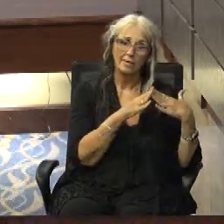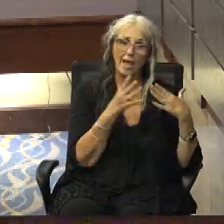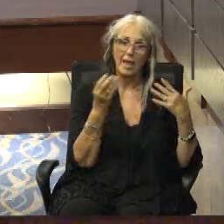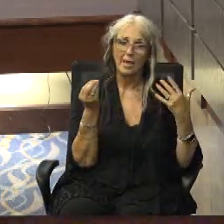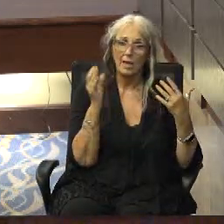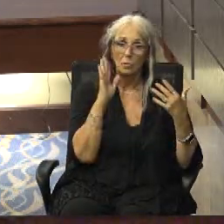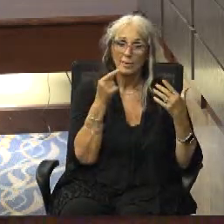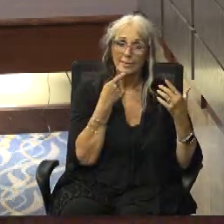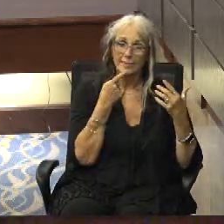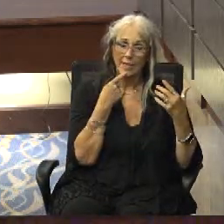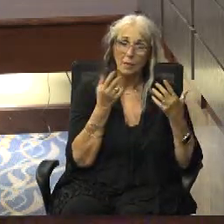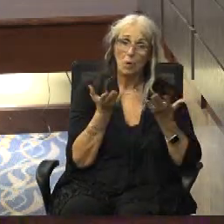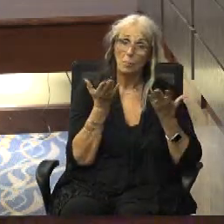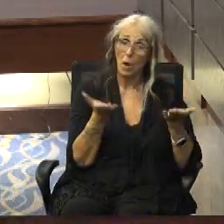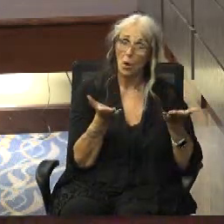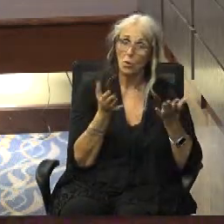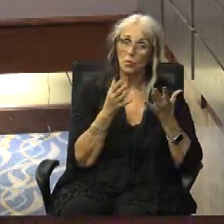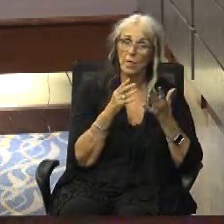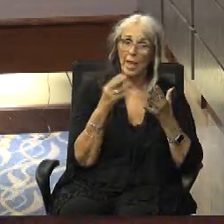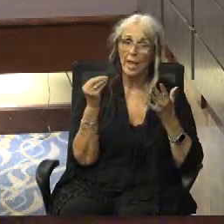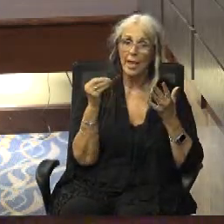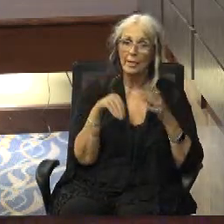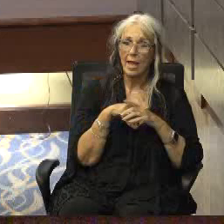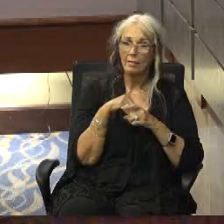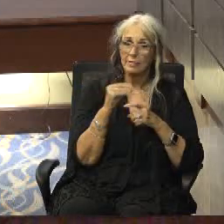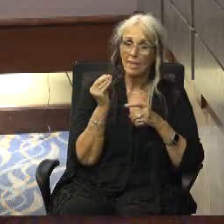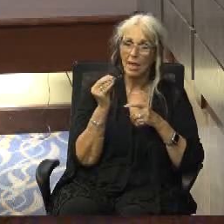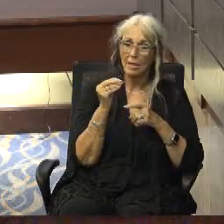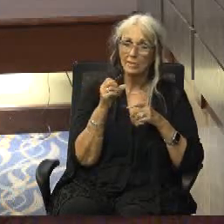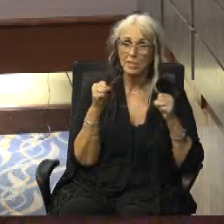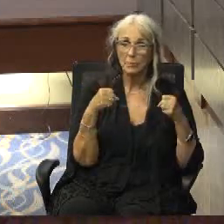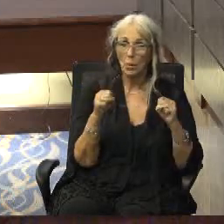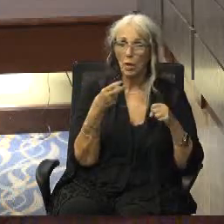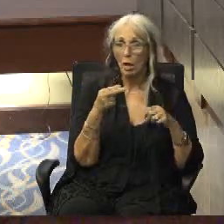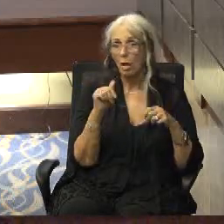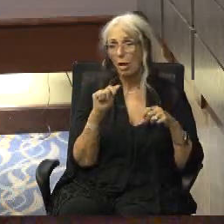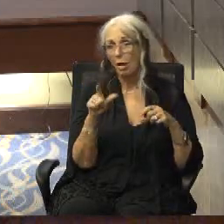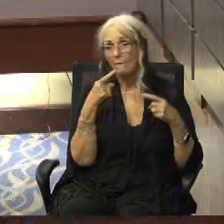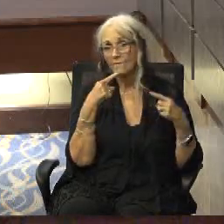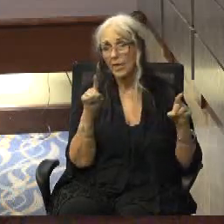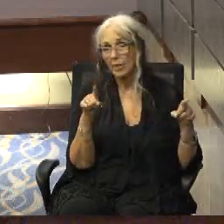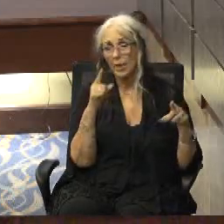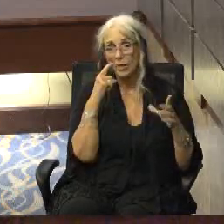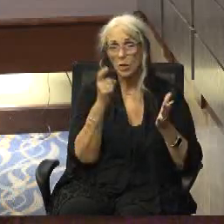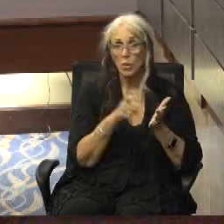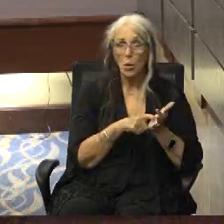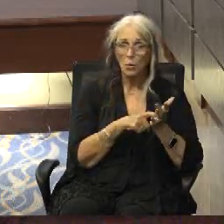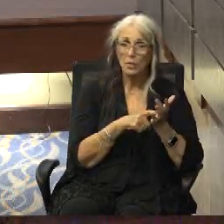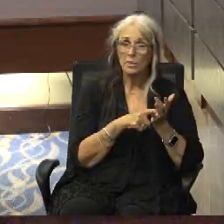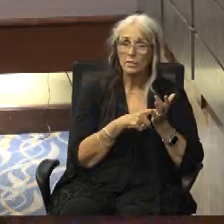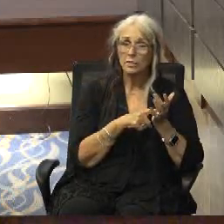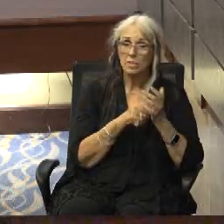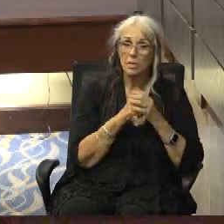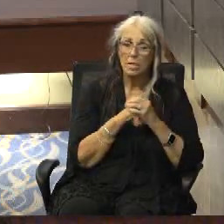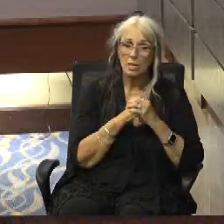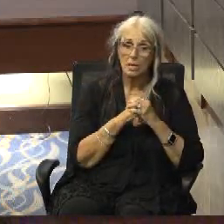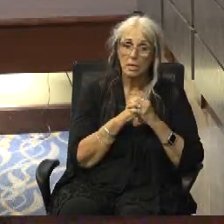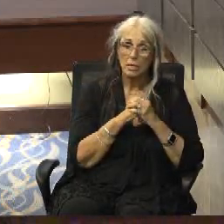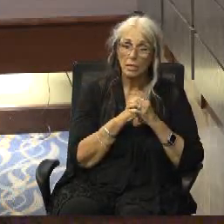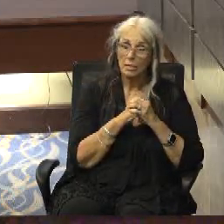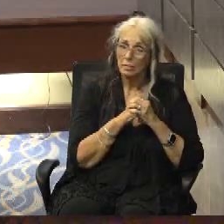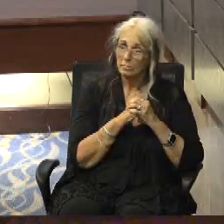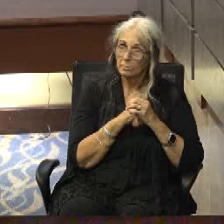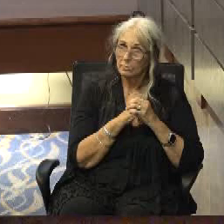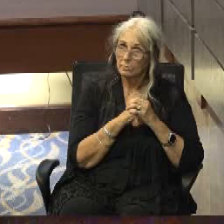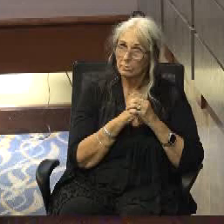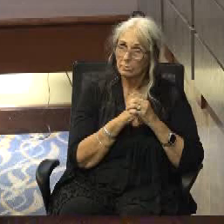the proposed art for the outside of the Sports Hall of Fame, I noticed the image of Vince Young crossing the goal line in the 2005 National Championship